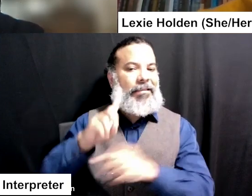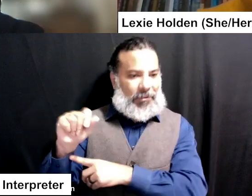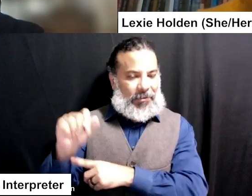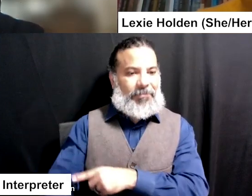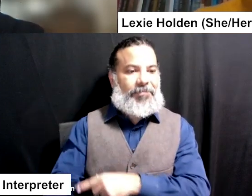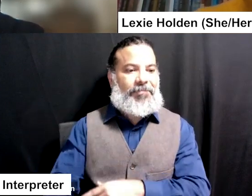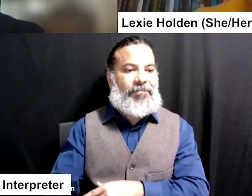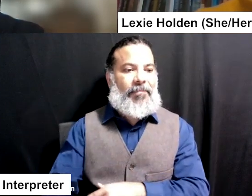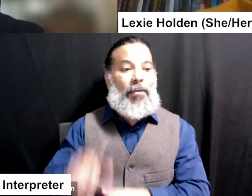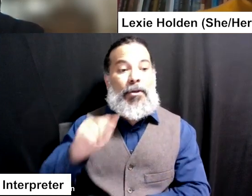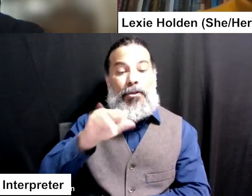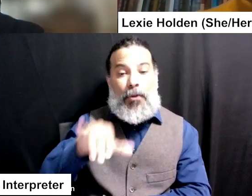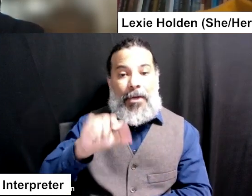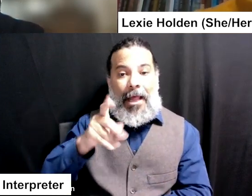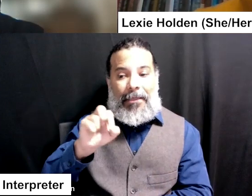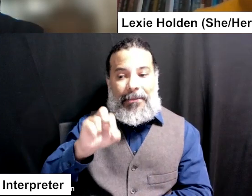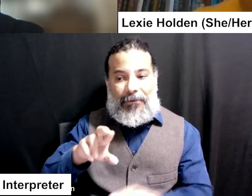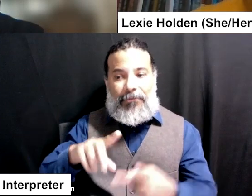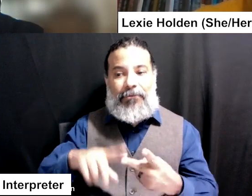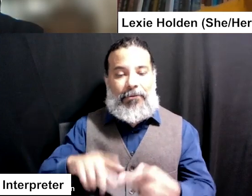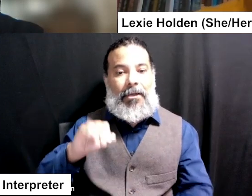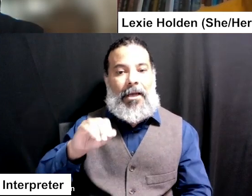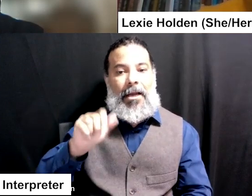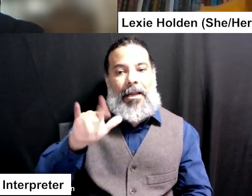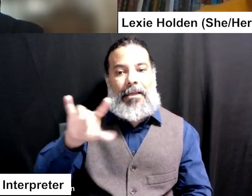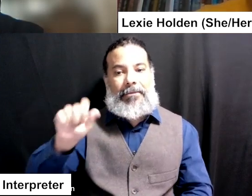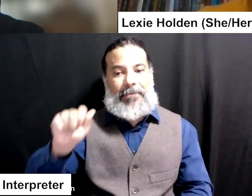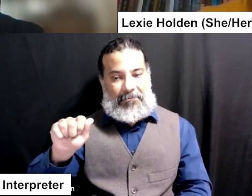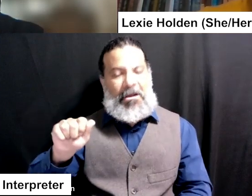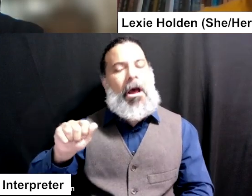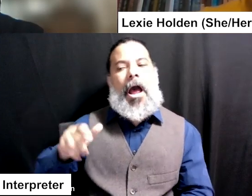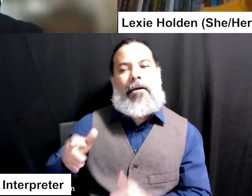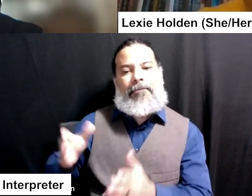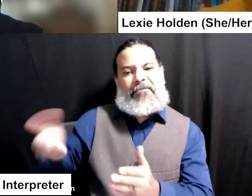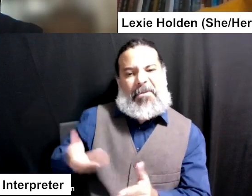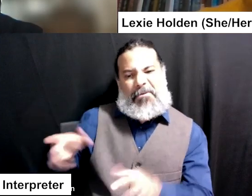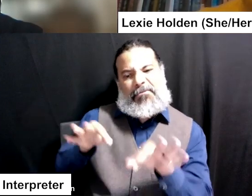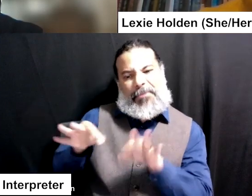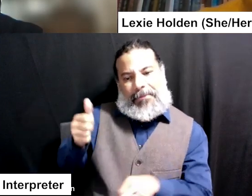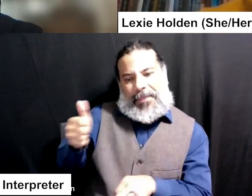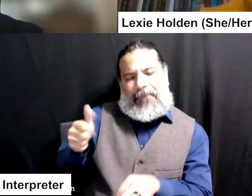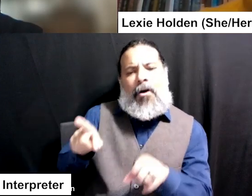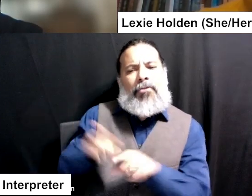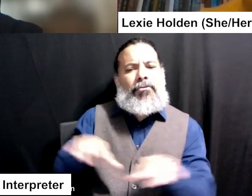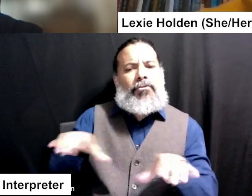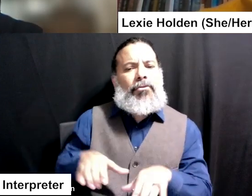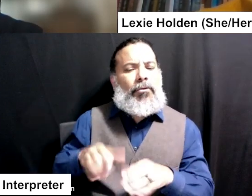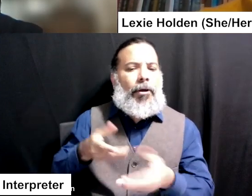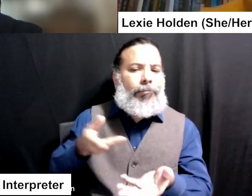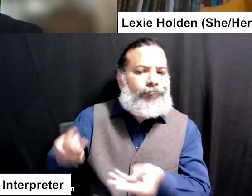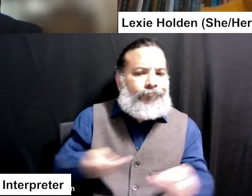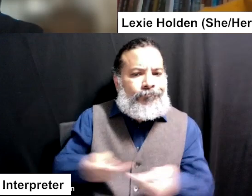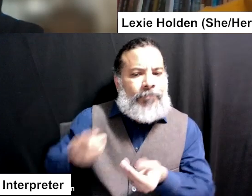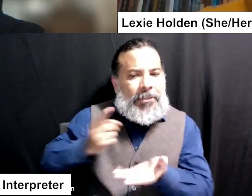Alexander. I'm going to introduce both of them, invite them to describe themselves, and then we'll also do a moderated discussion with